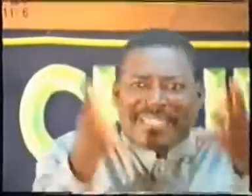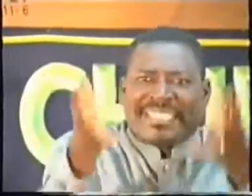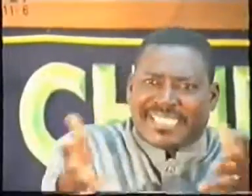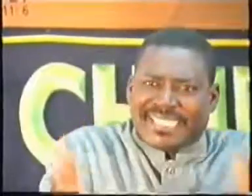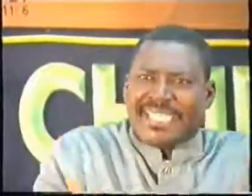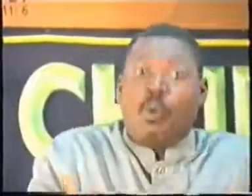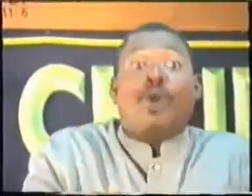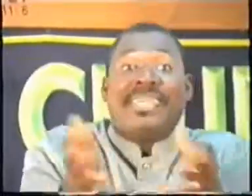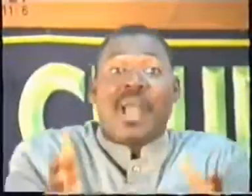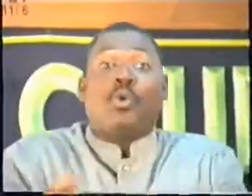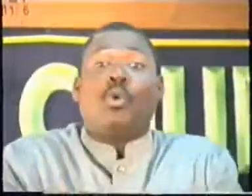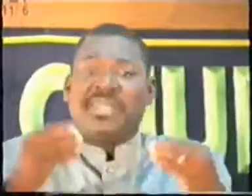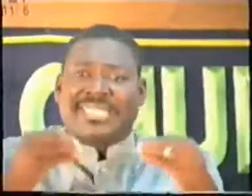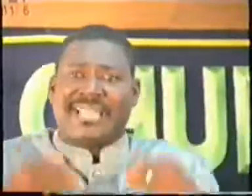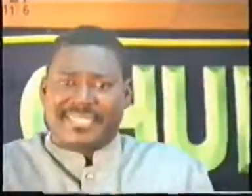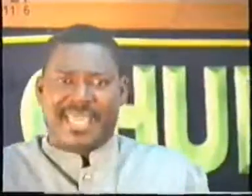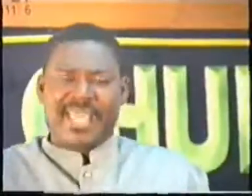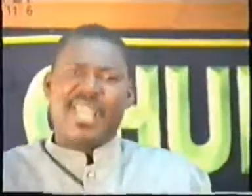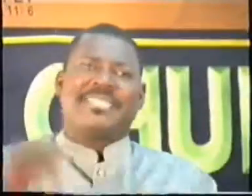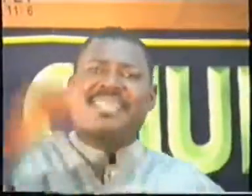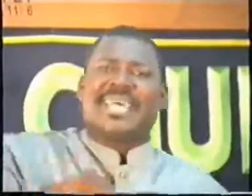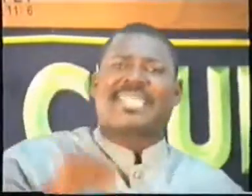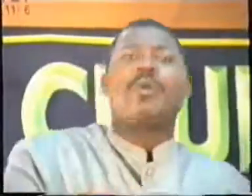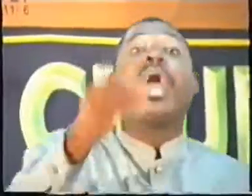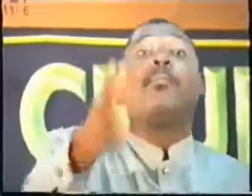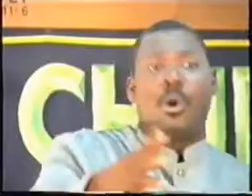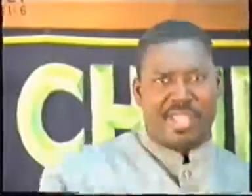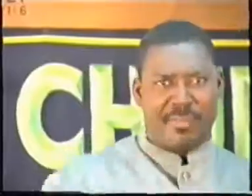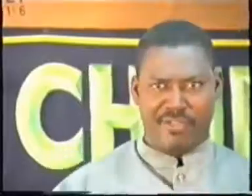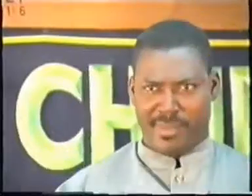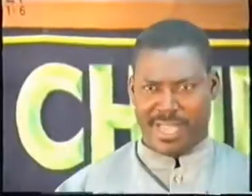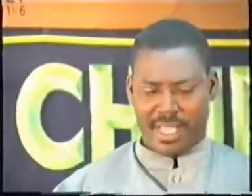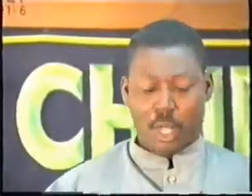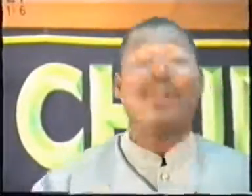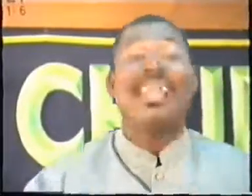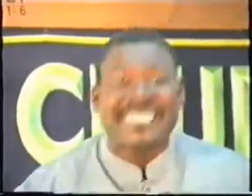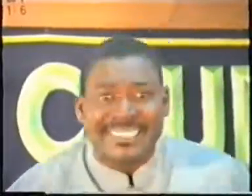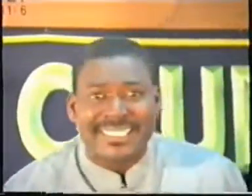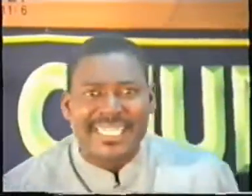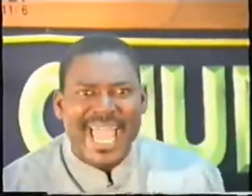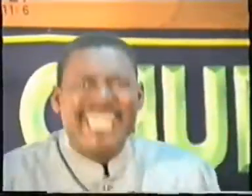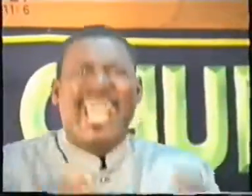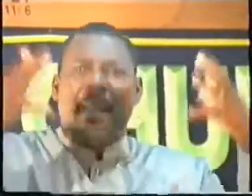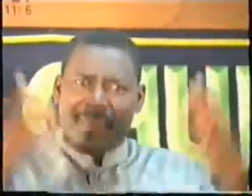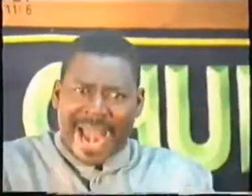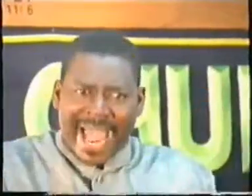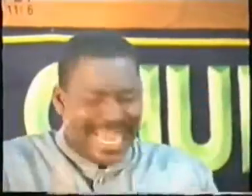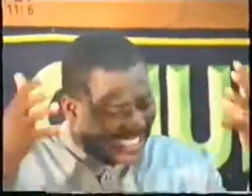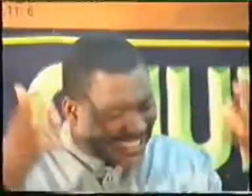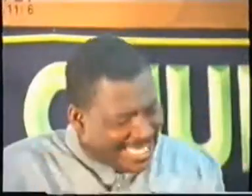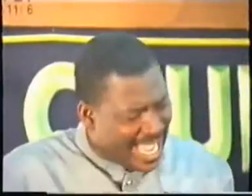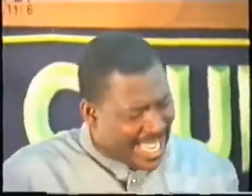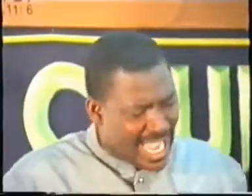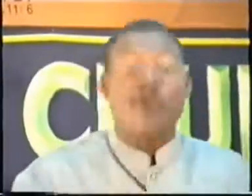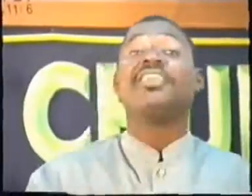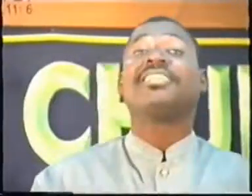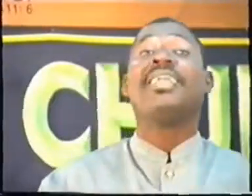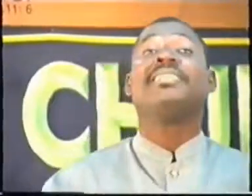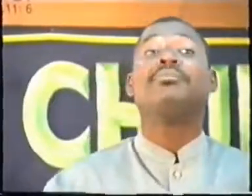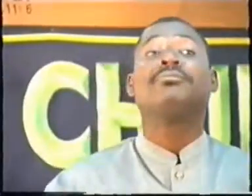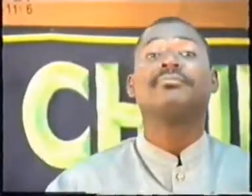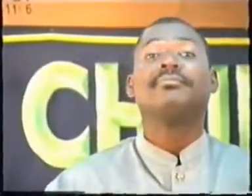ah what na say uwa yiri ya uno yire tina say. Ya pasi ya disa yisika we ewo unyami ya juma. Collection. Eye emra eni ashadiye